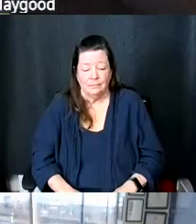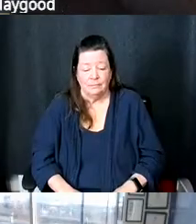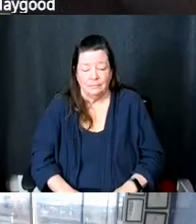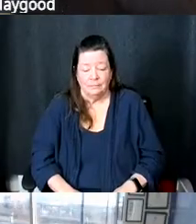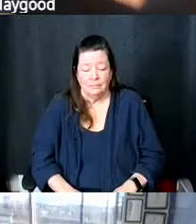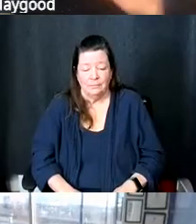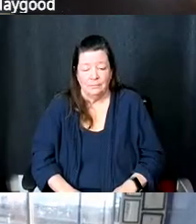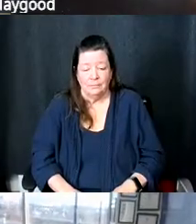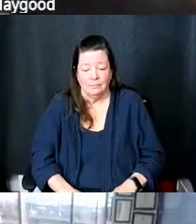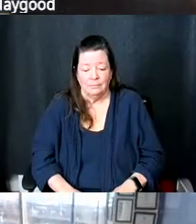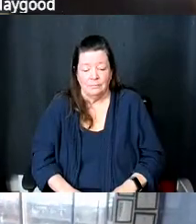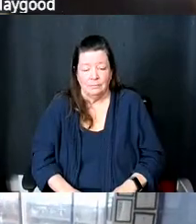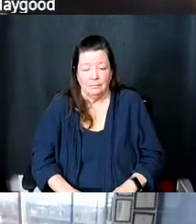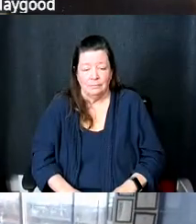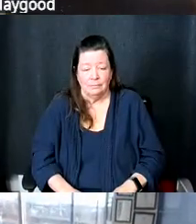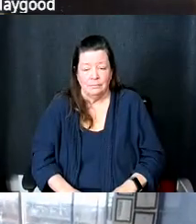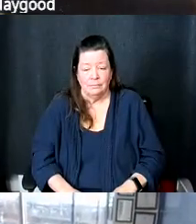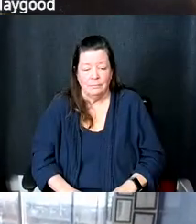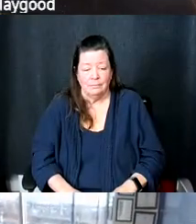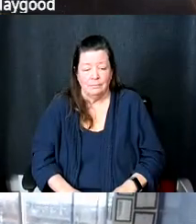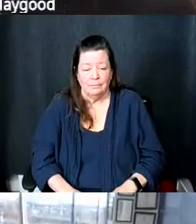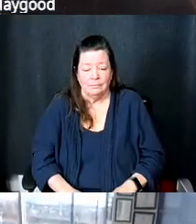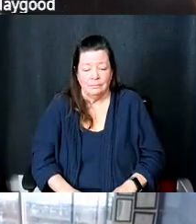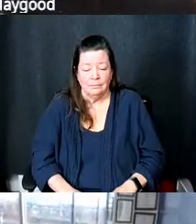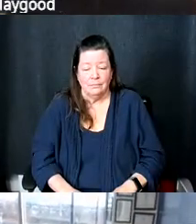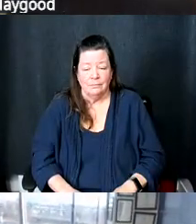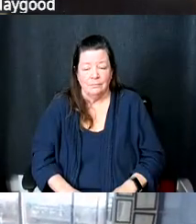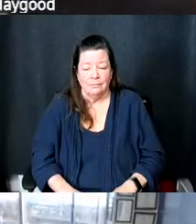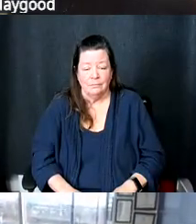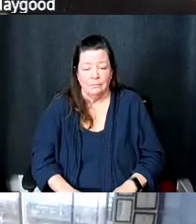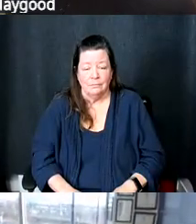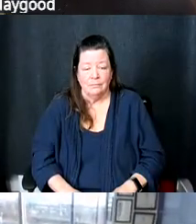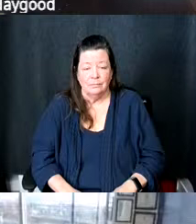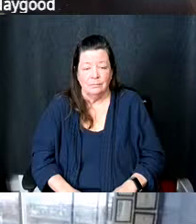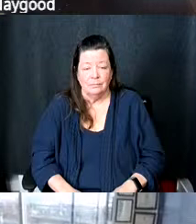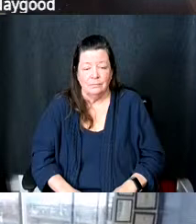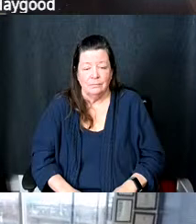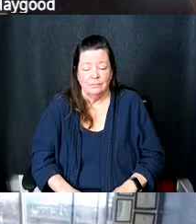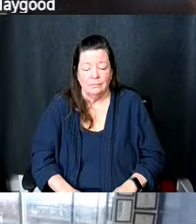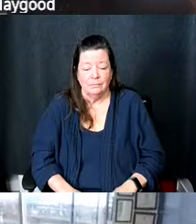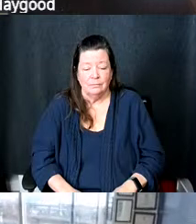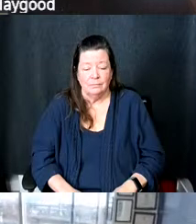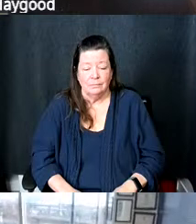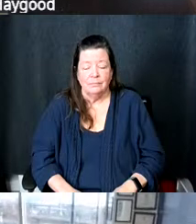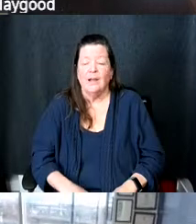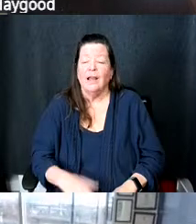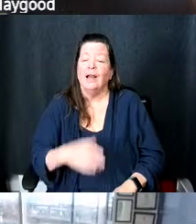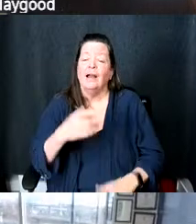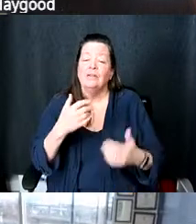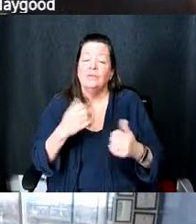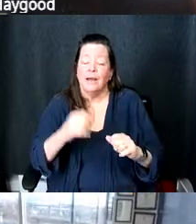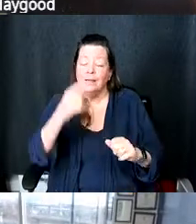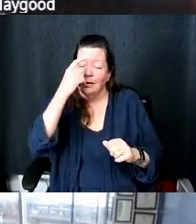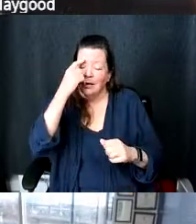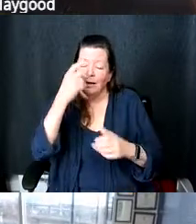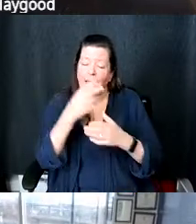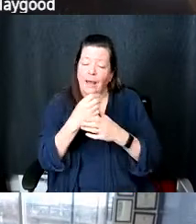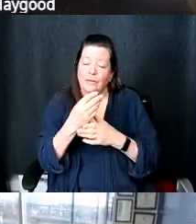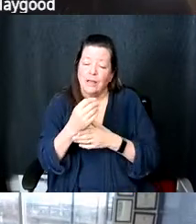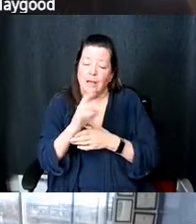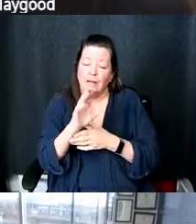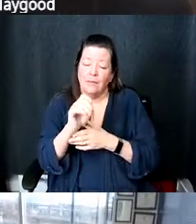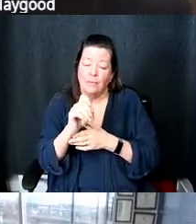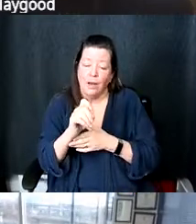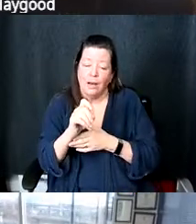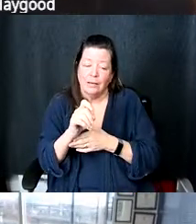So now, well, what if, right? I try to think outside of the box at times. So